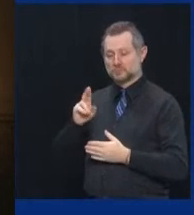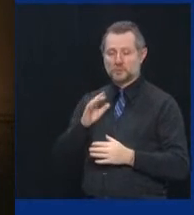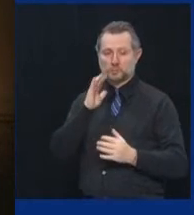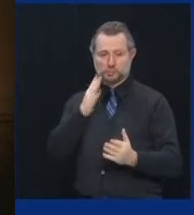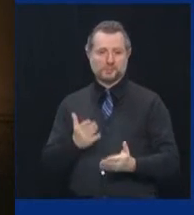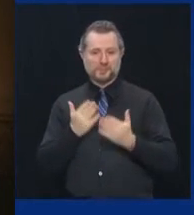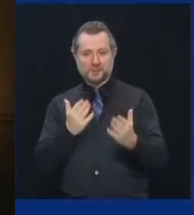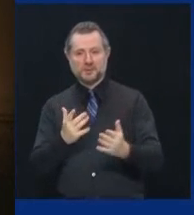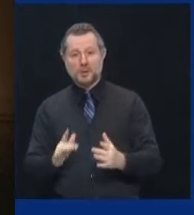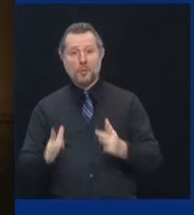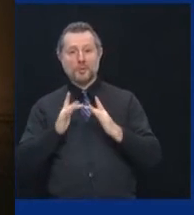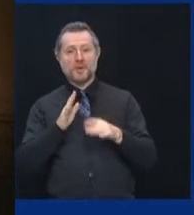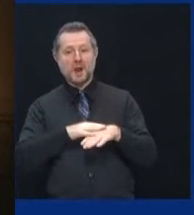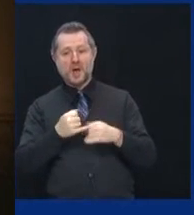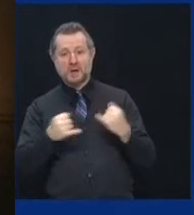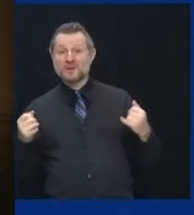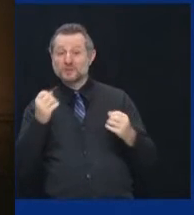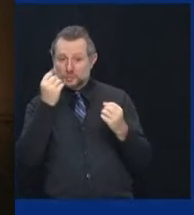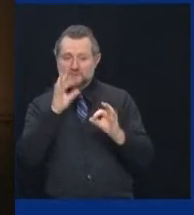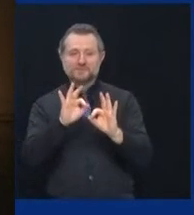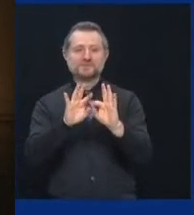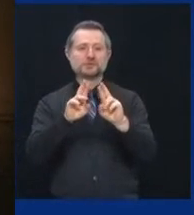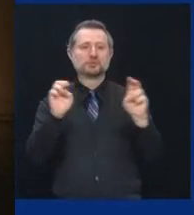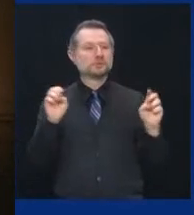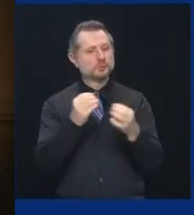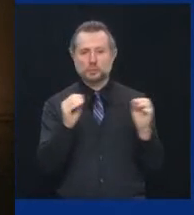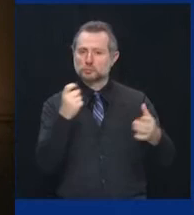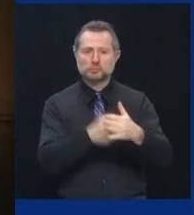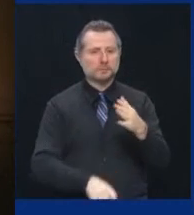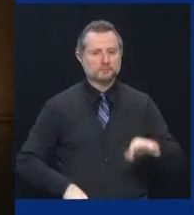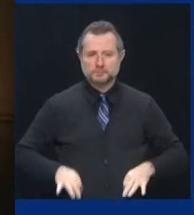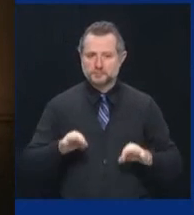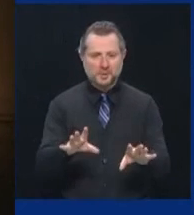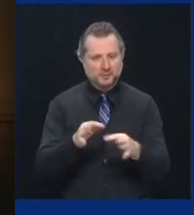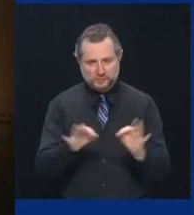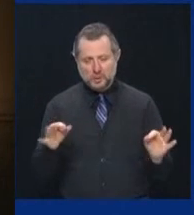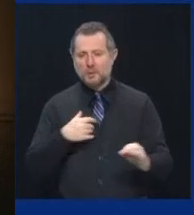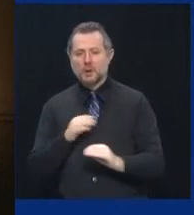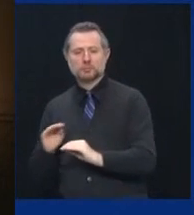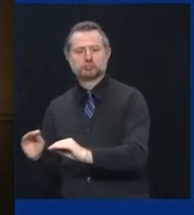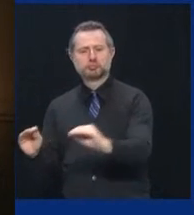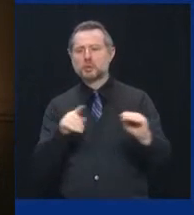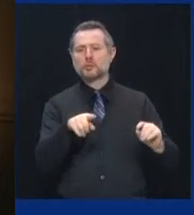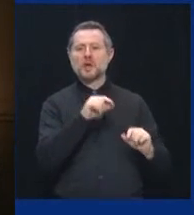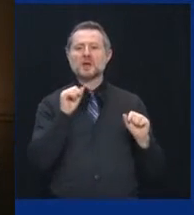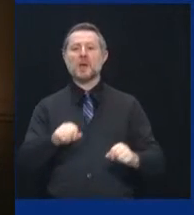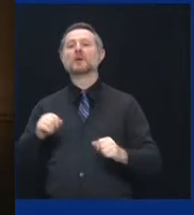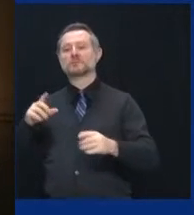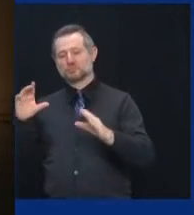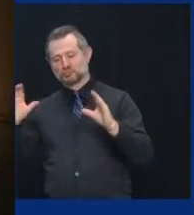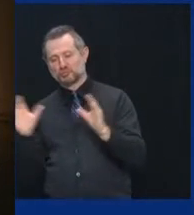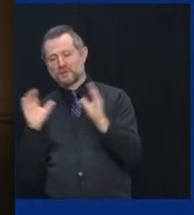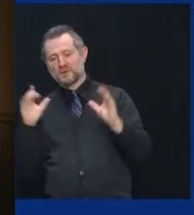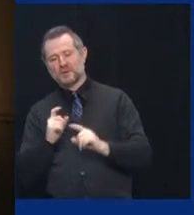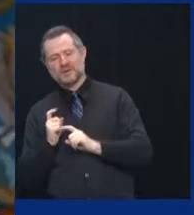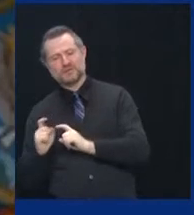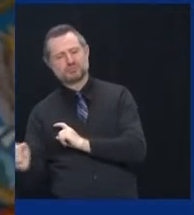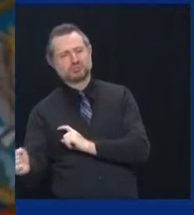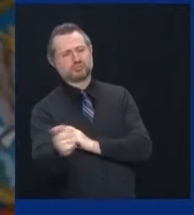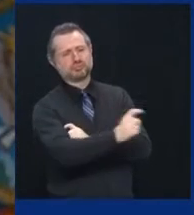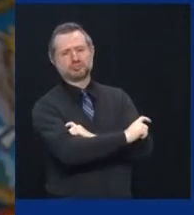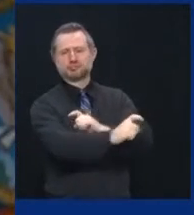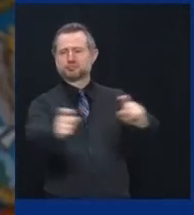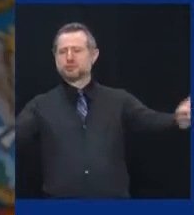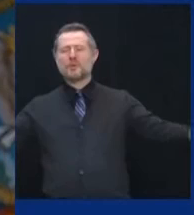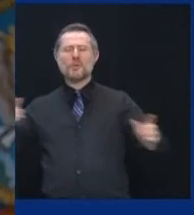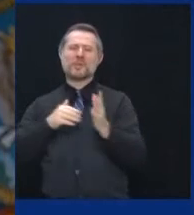be free to educate and certify tens of thousands of citizens all across the state who will then